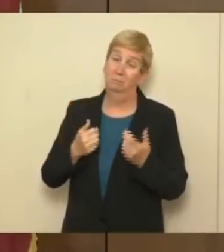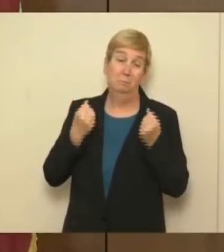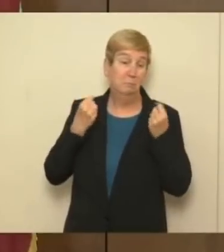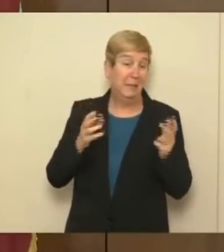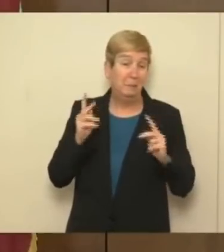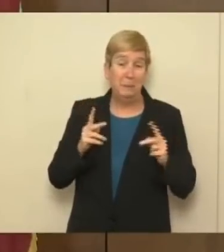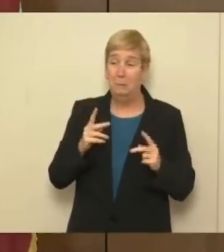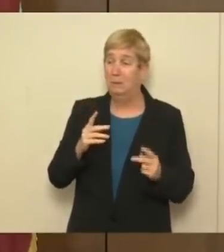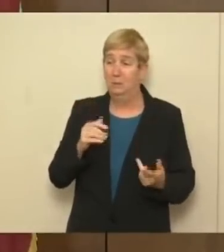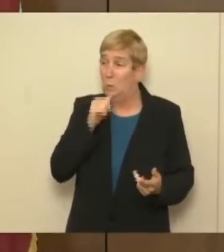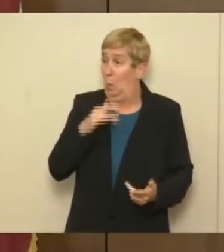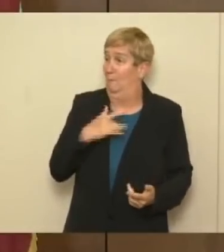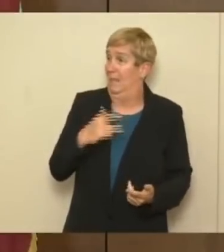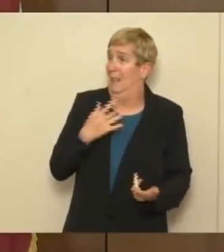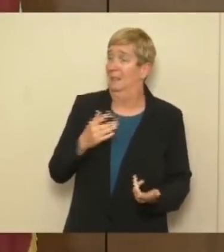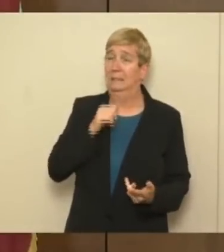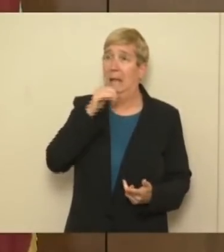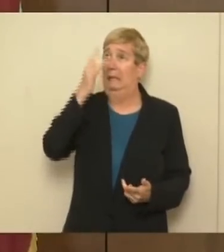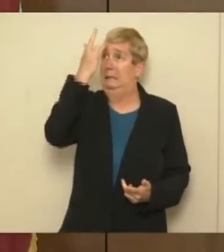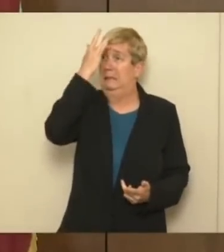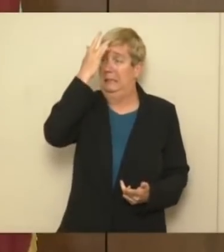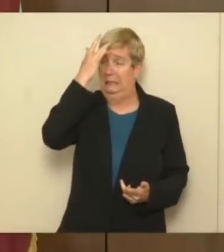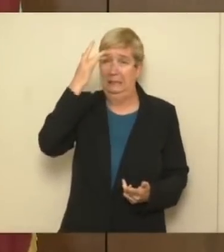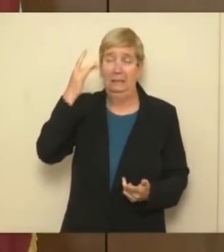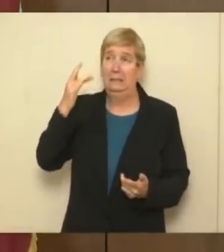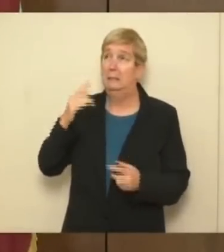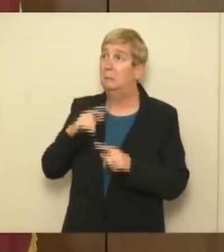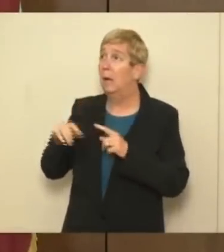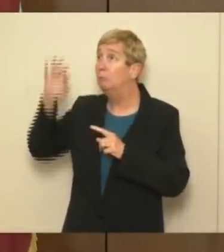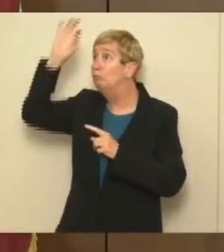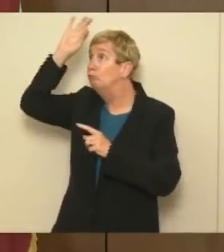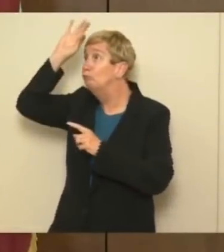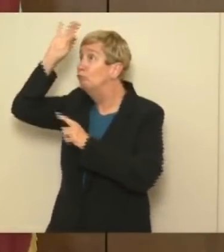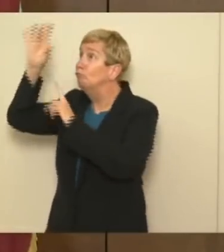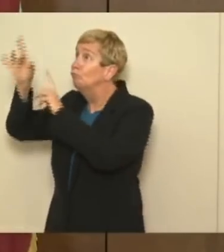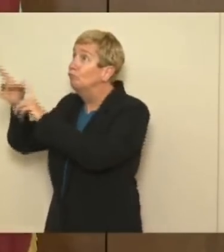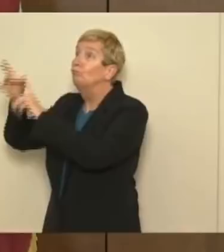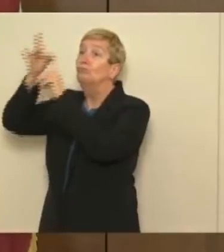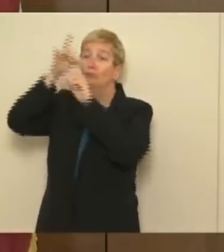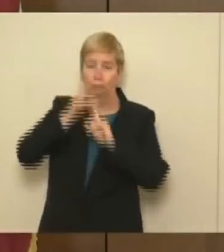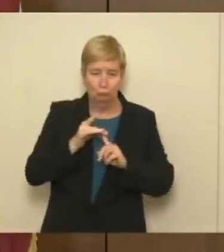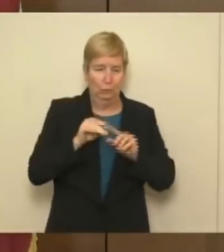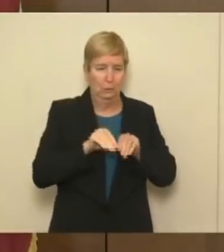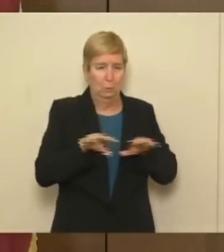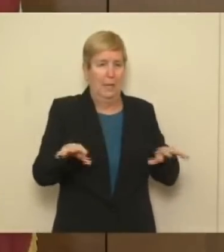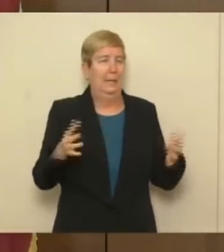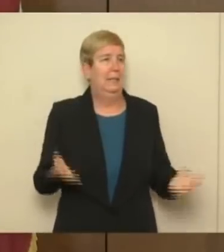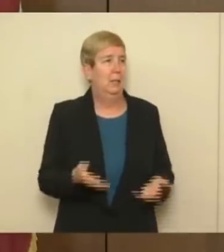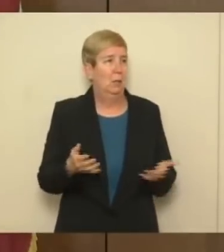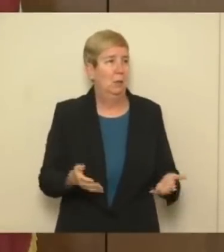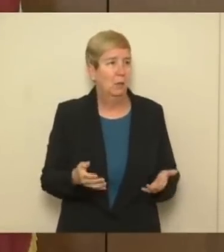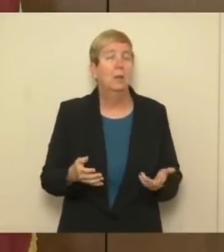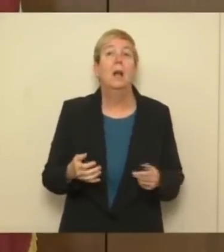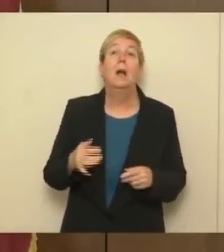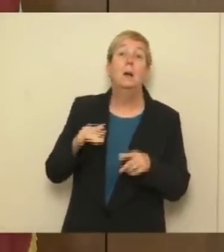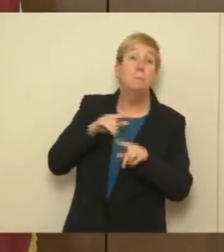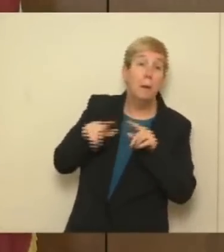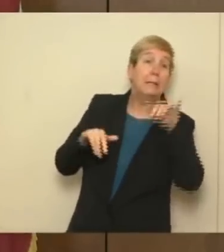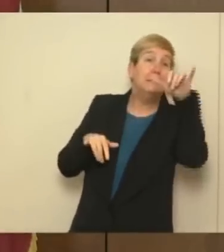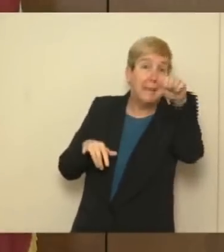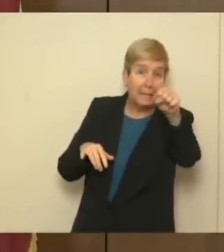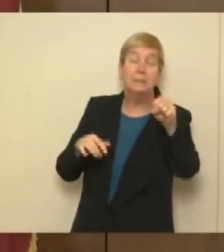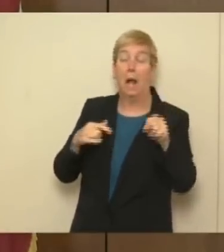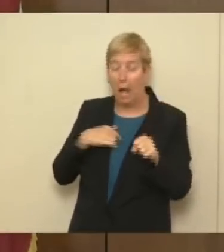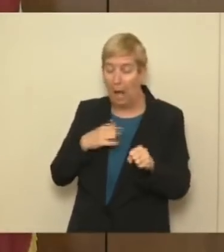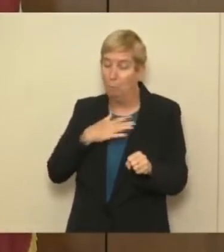not sick. Risks are too great. So yes, unequivocally, I'm willing to reconsider that. which is why we